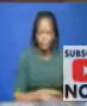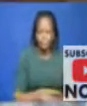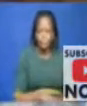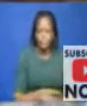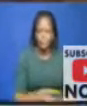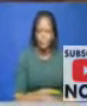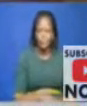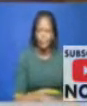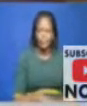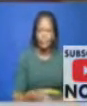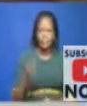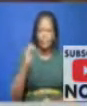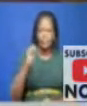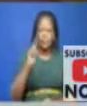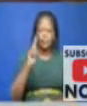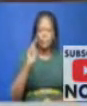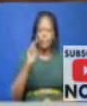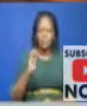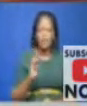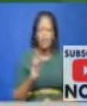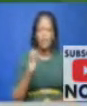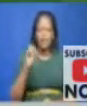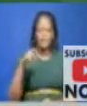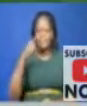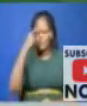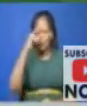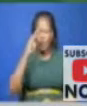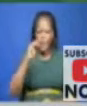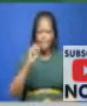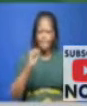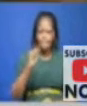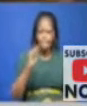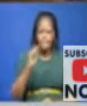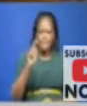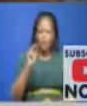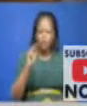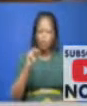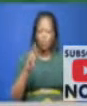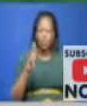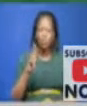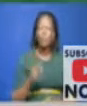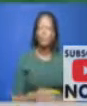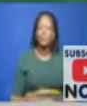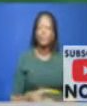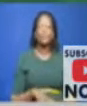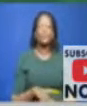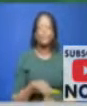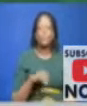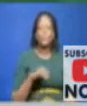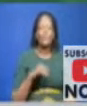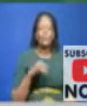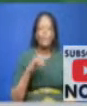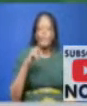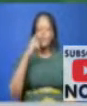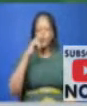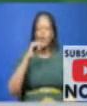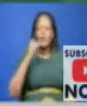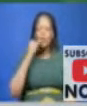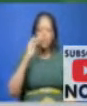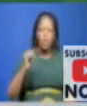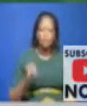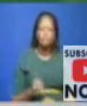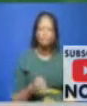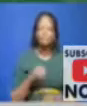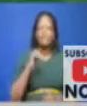Stephen Mule, MP Matungulu. Kikaria David, Nakuru Town East. Naisula Lesuda, MP